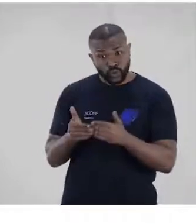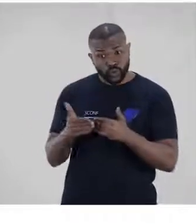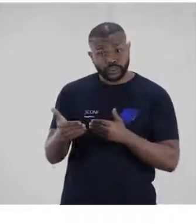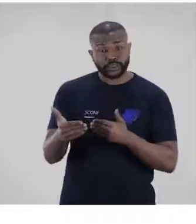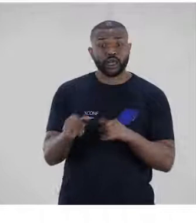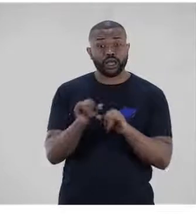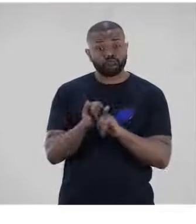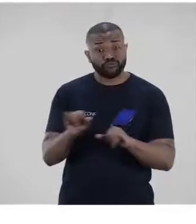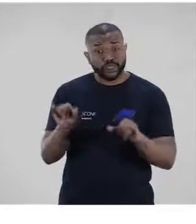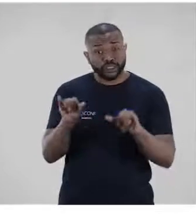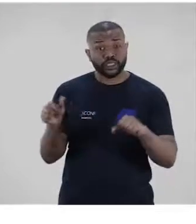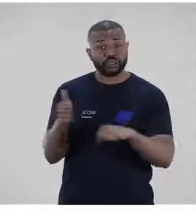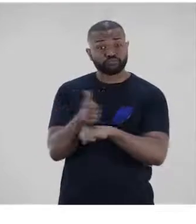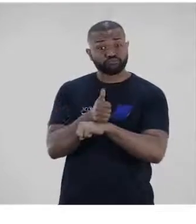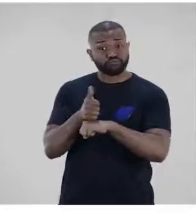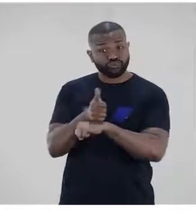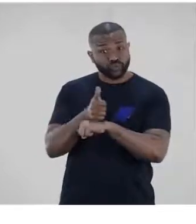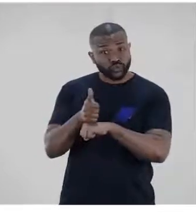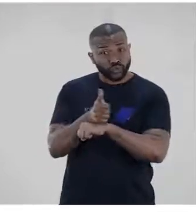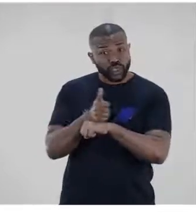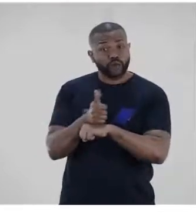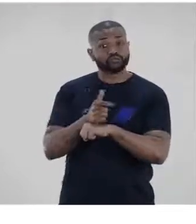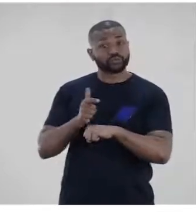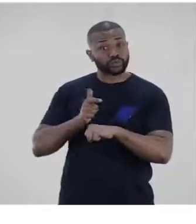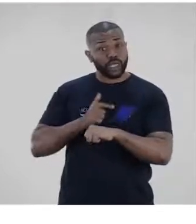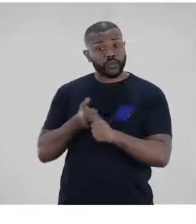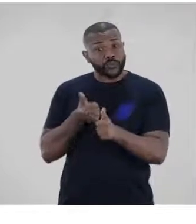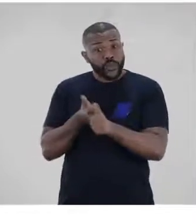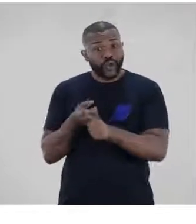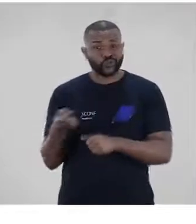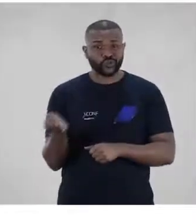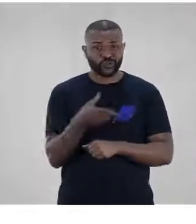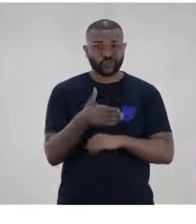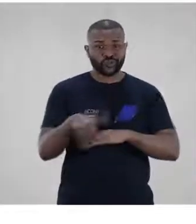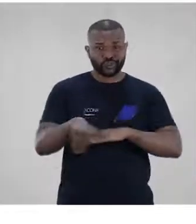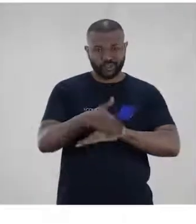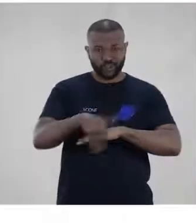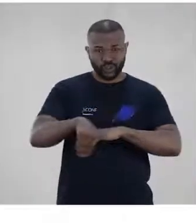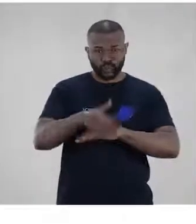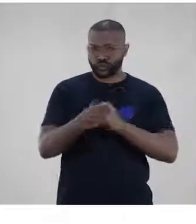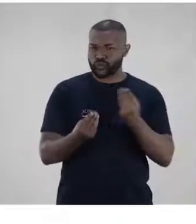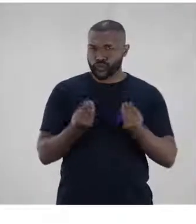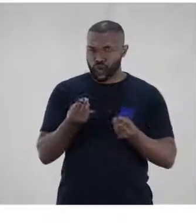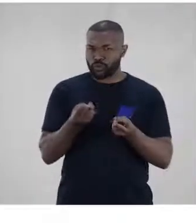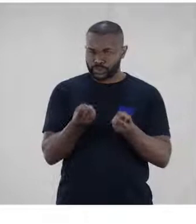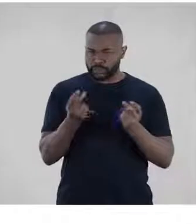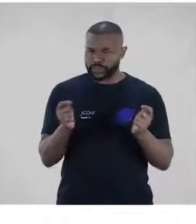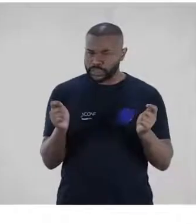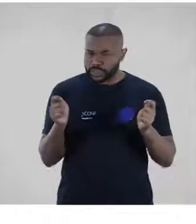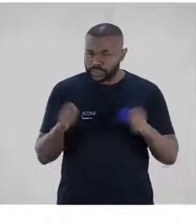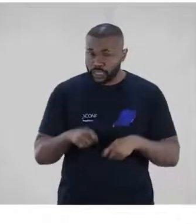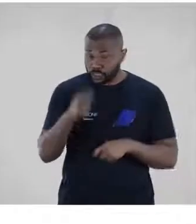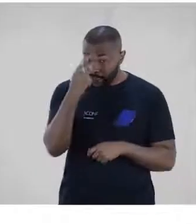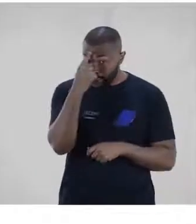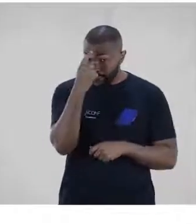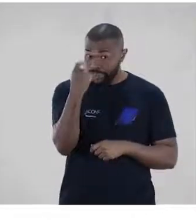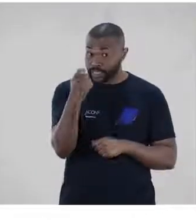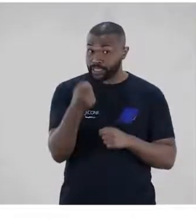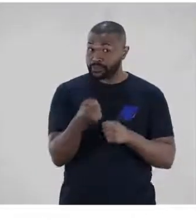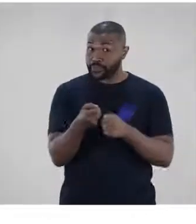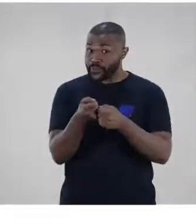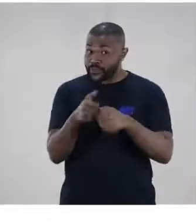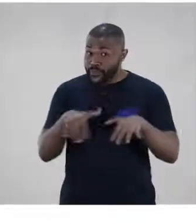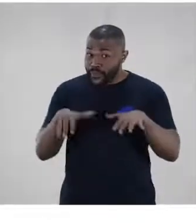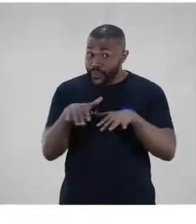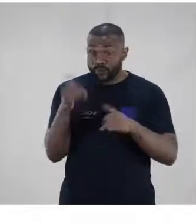new address available to you. So as you can see, this idea of the mesh really comes to life by connecting data